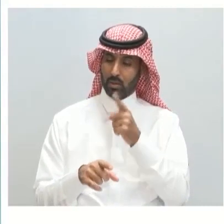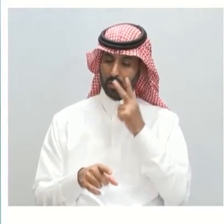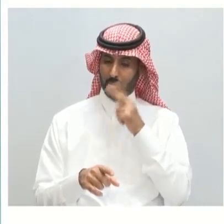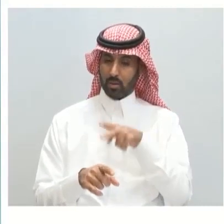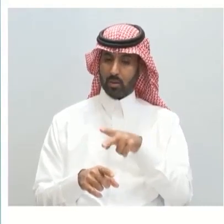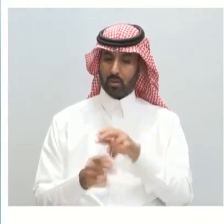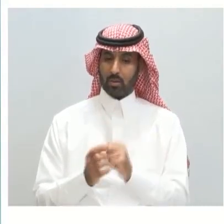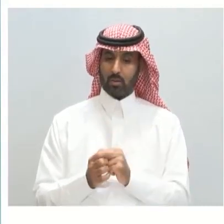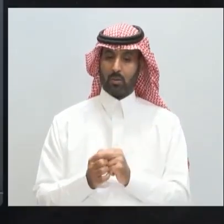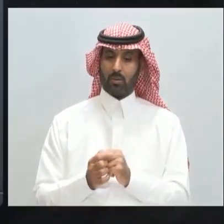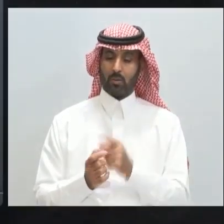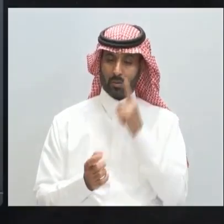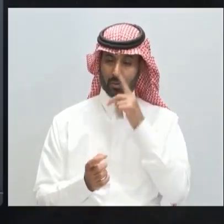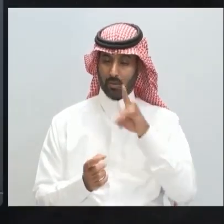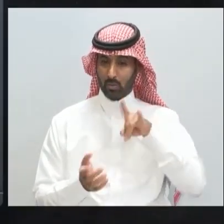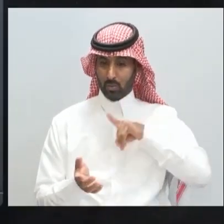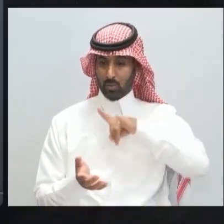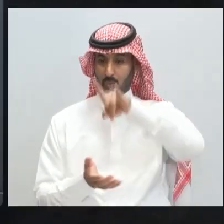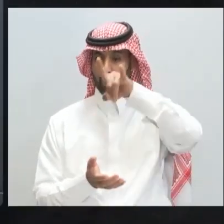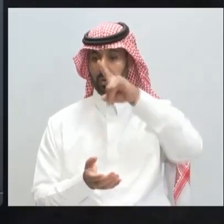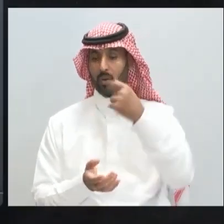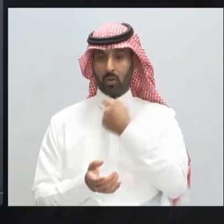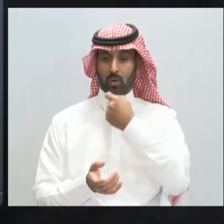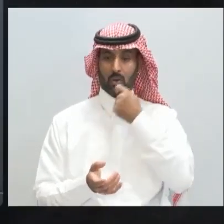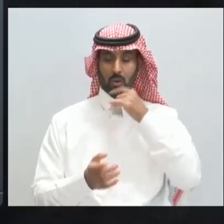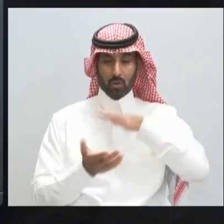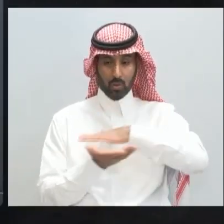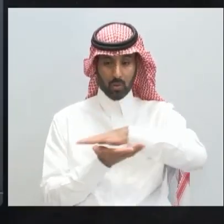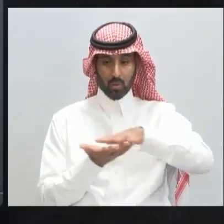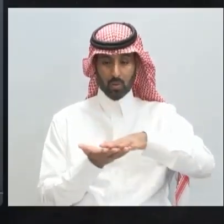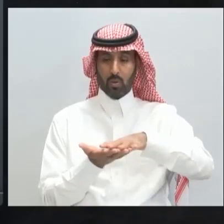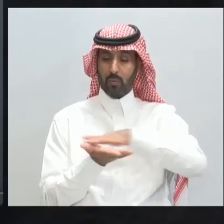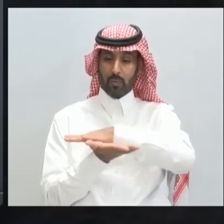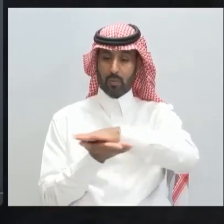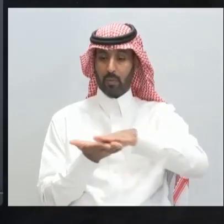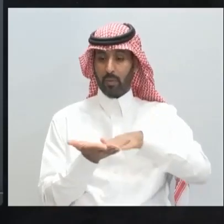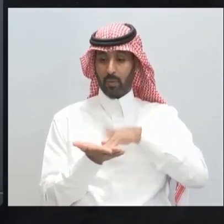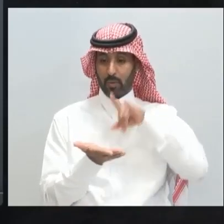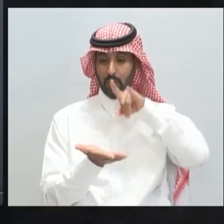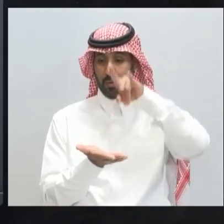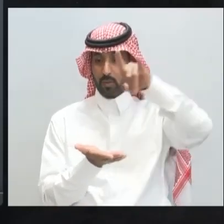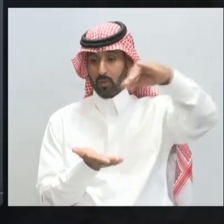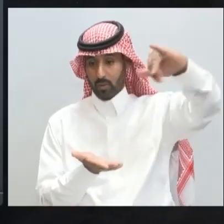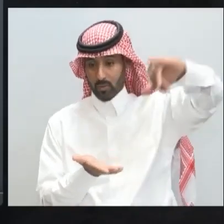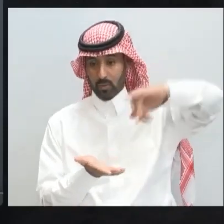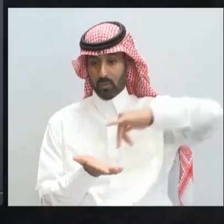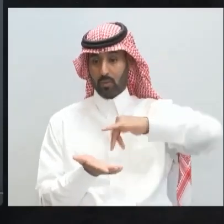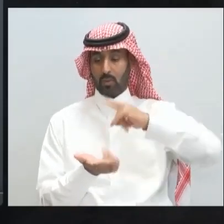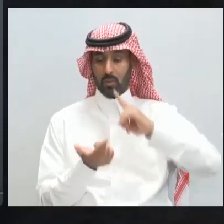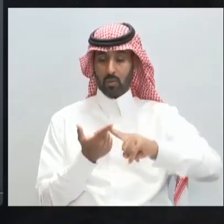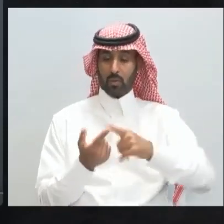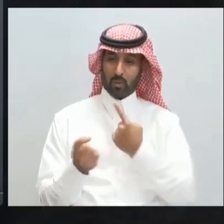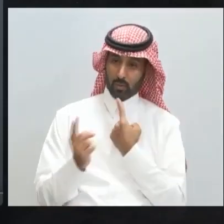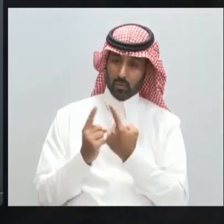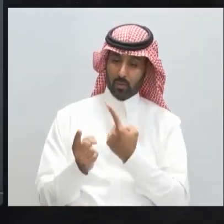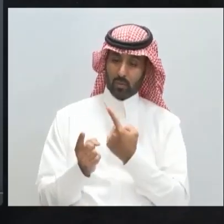So imagine that you are an interviewer and your friend is a celebrity coming from the airport, and role play